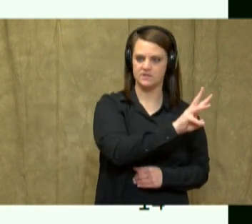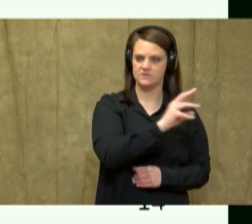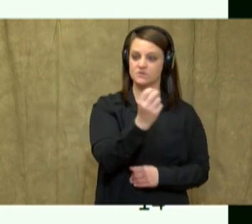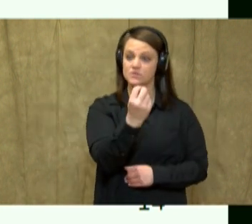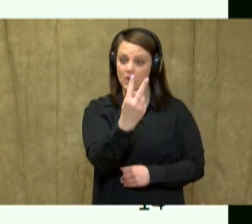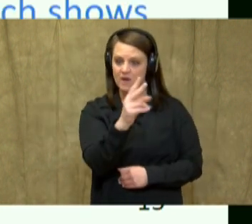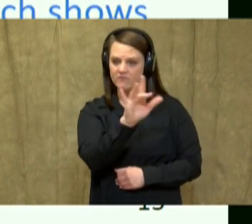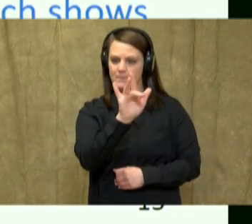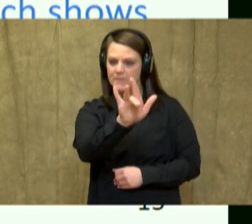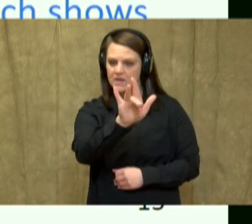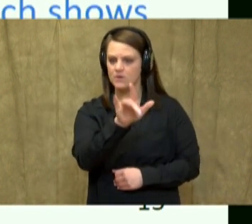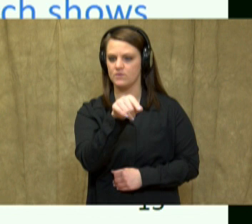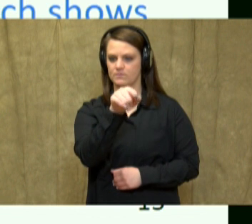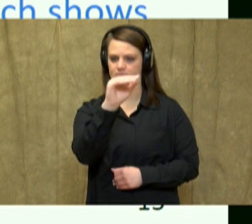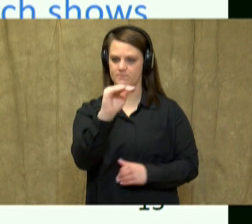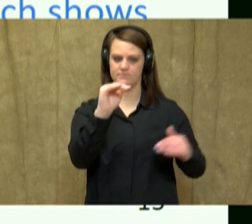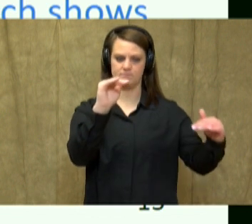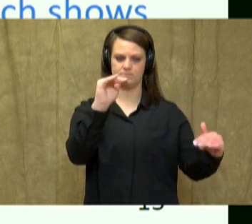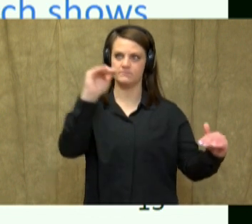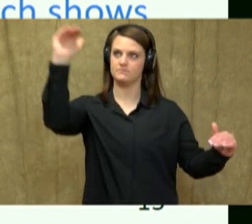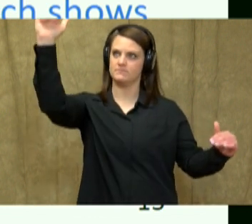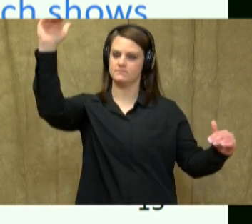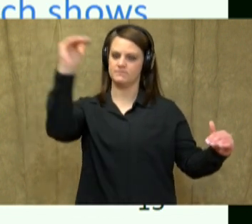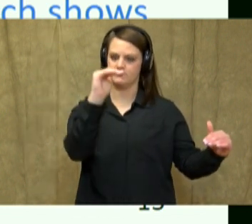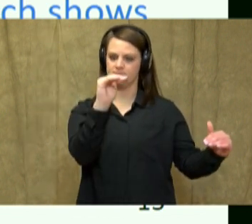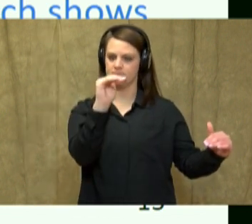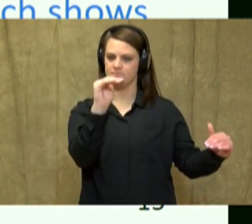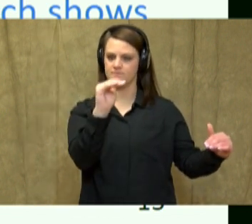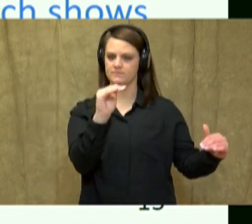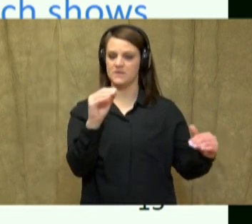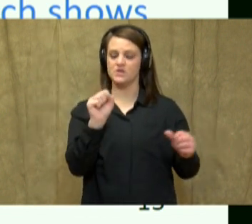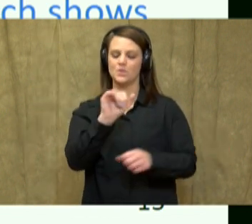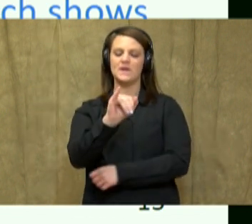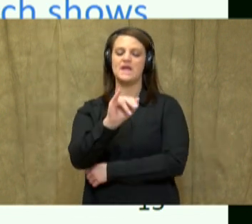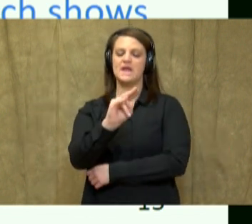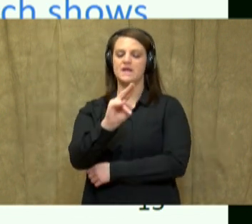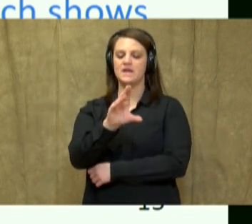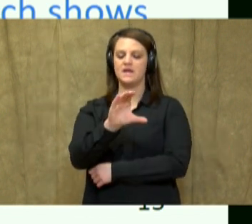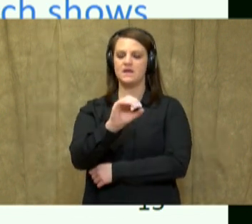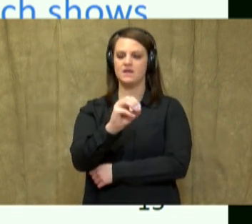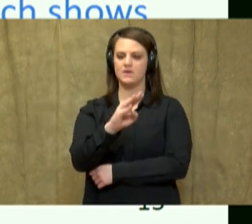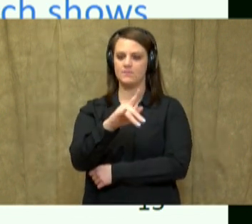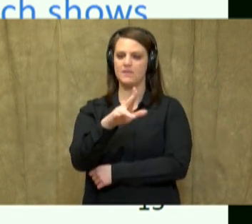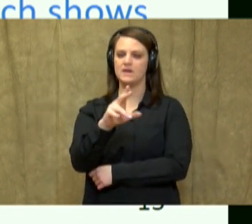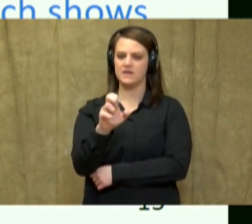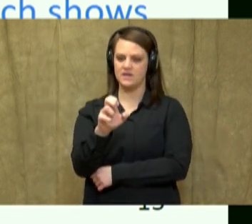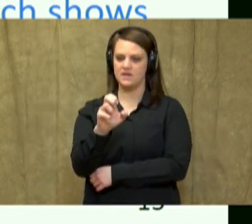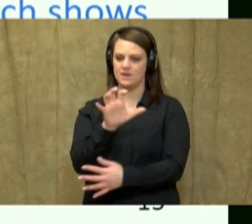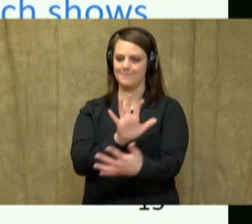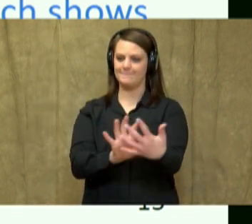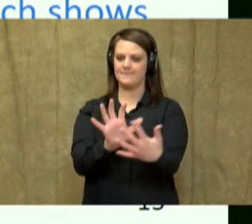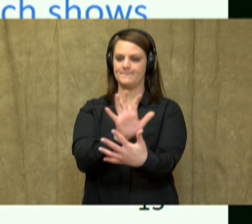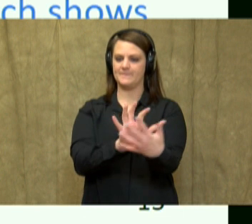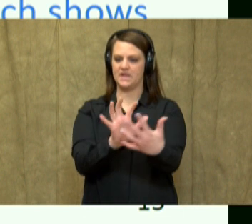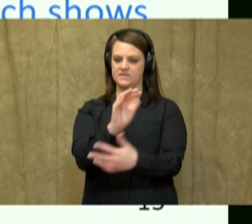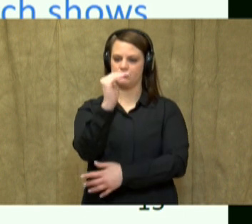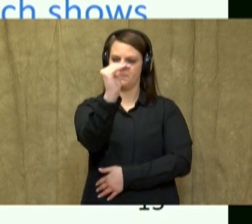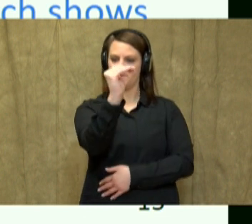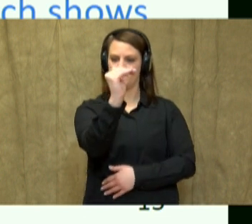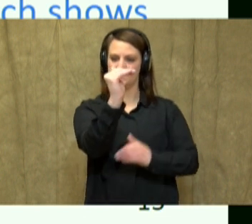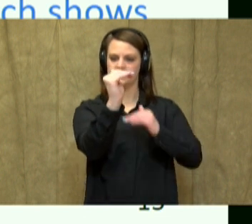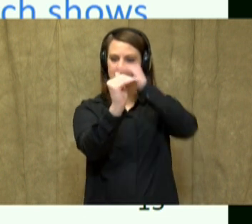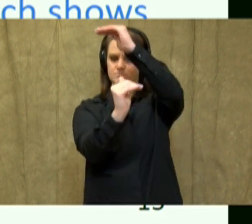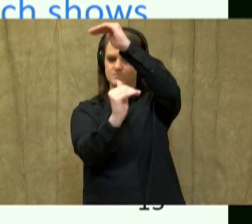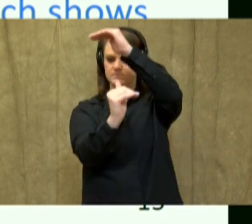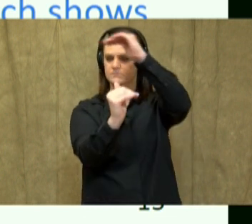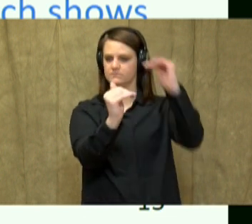ding, incomplete dominance. And if you were actually to take the average between the two, a blend of the two, you see you end up right at